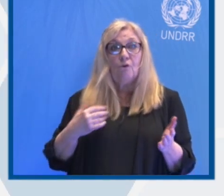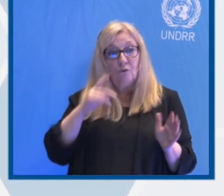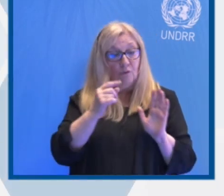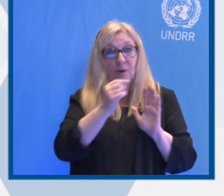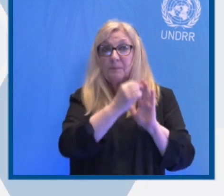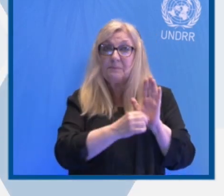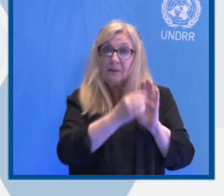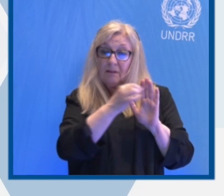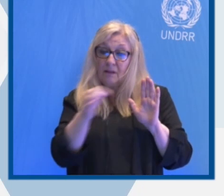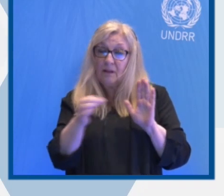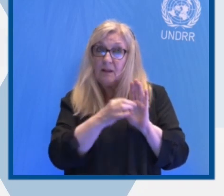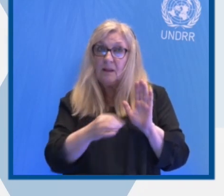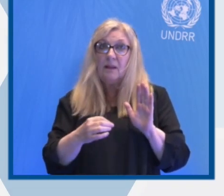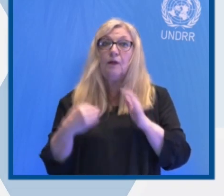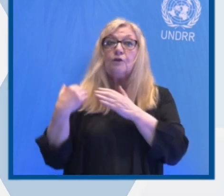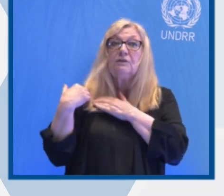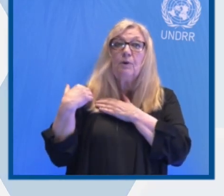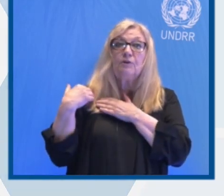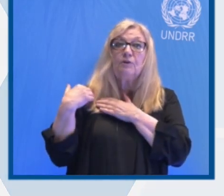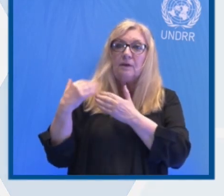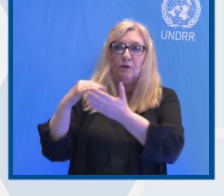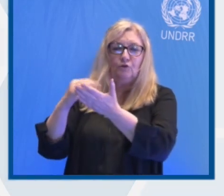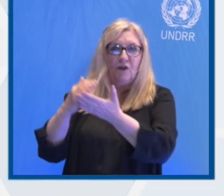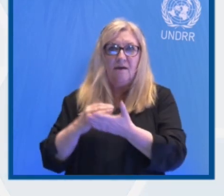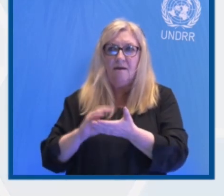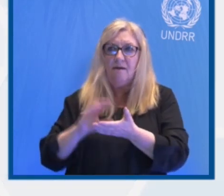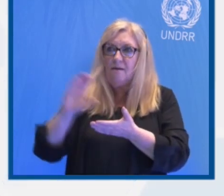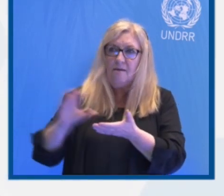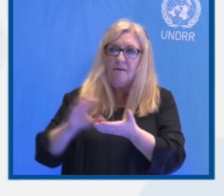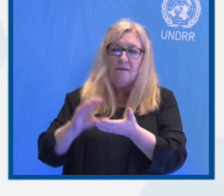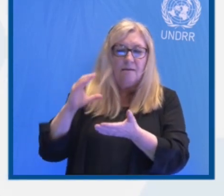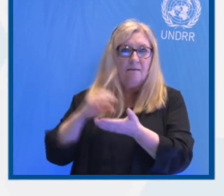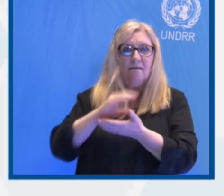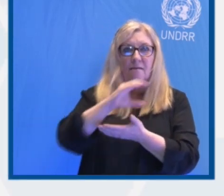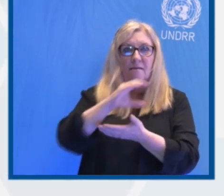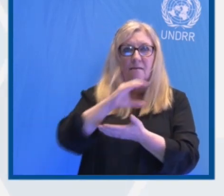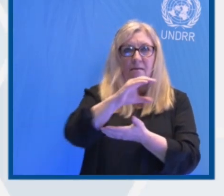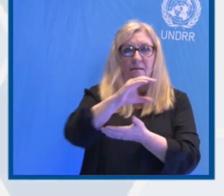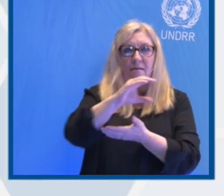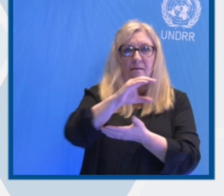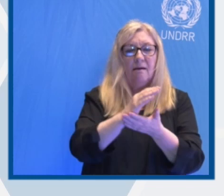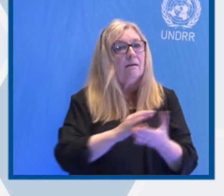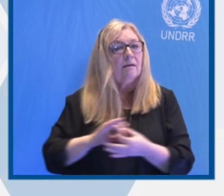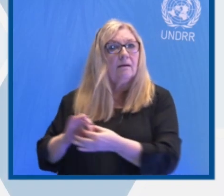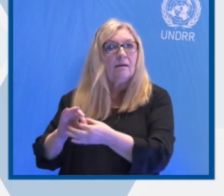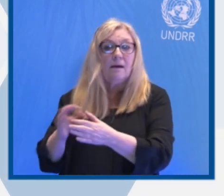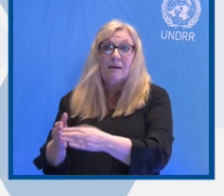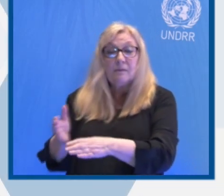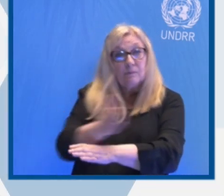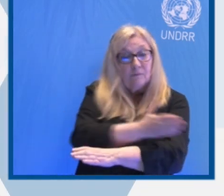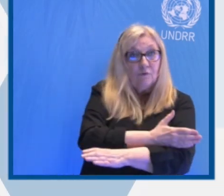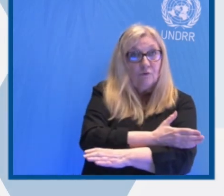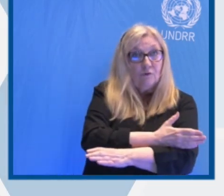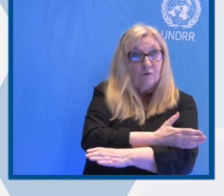especially the shared responsibility principle, we'll actually have the time ahead of time to collaborate